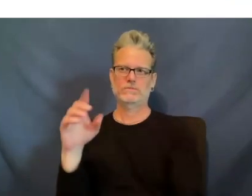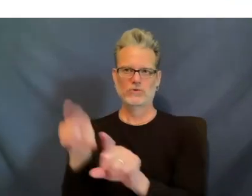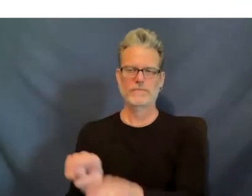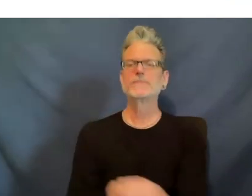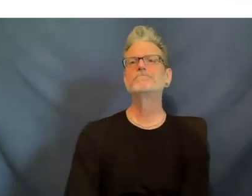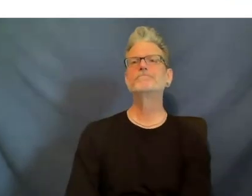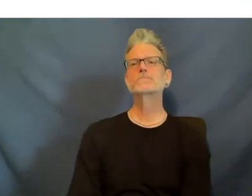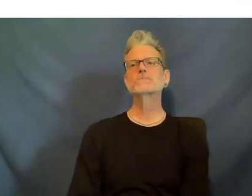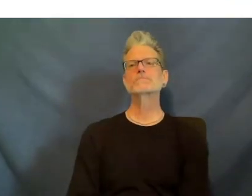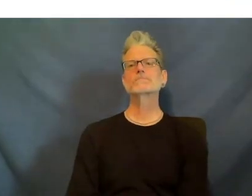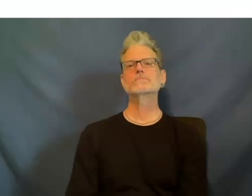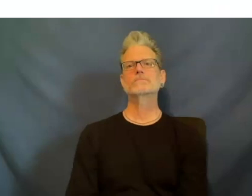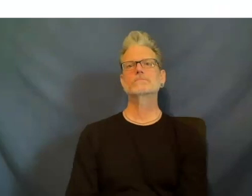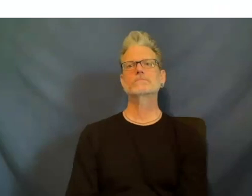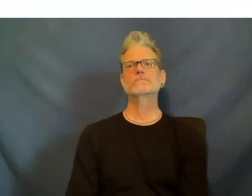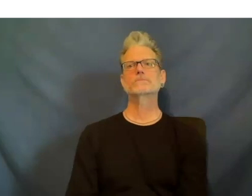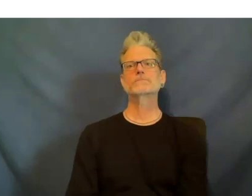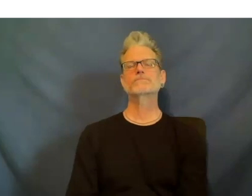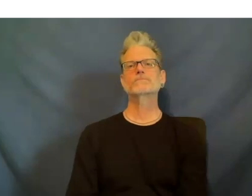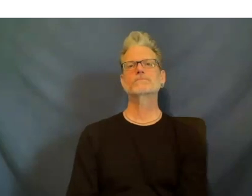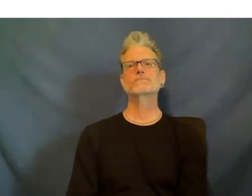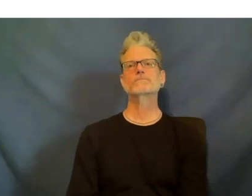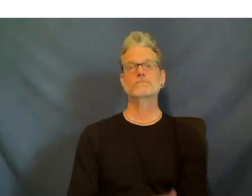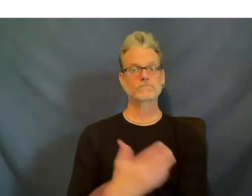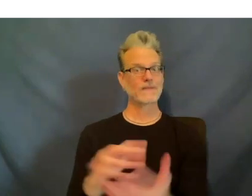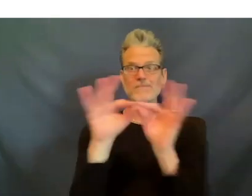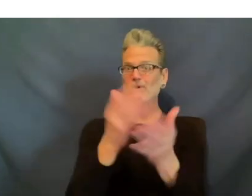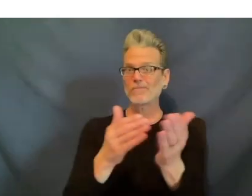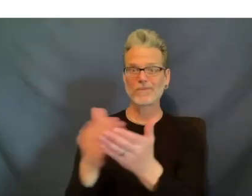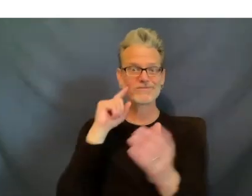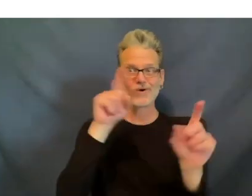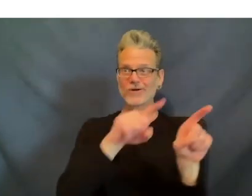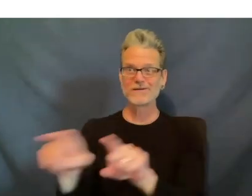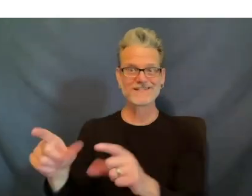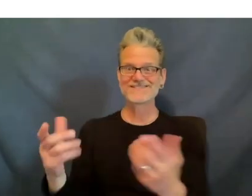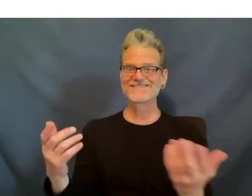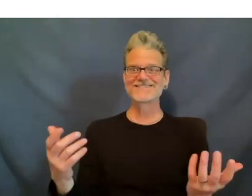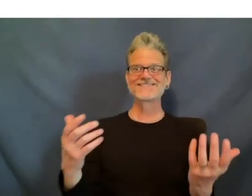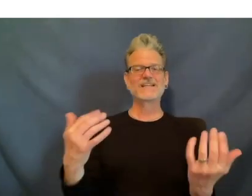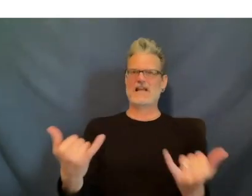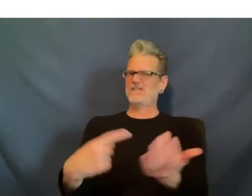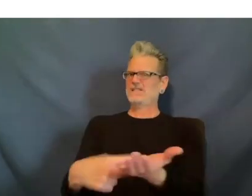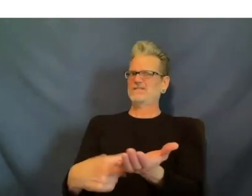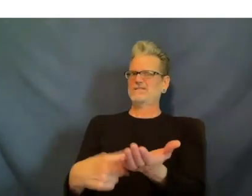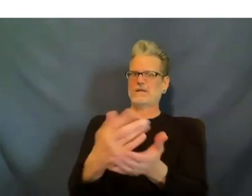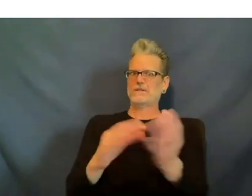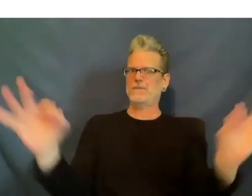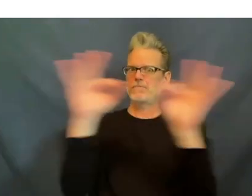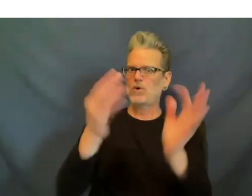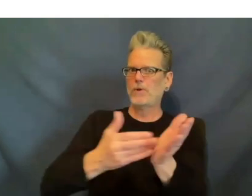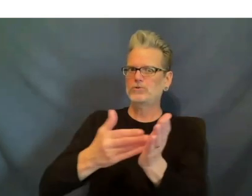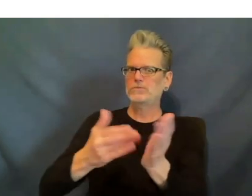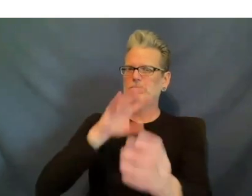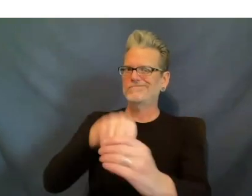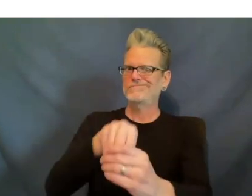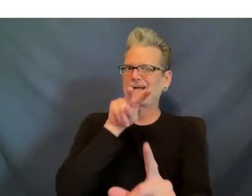Next slide, please. Key aspects of agreements. So let's discuss some key aspects that apply specifically